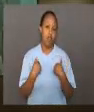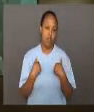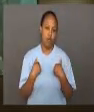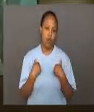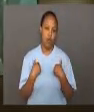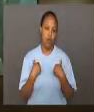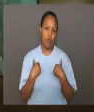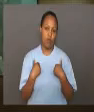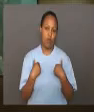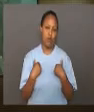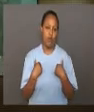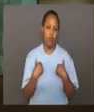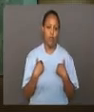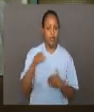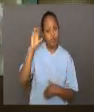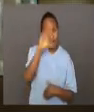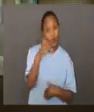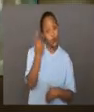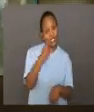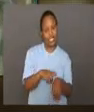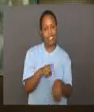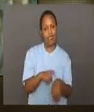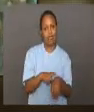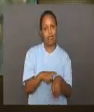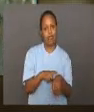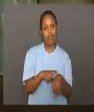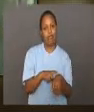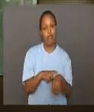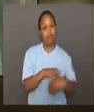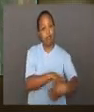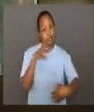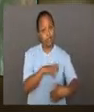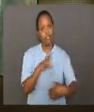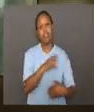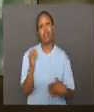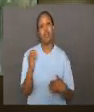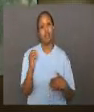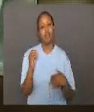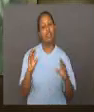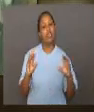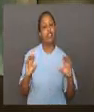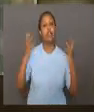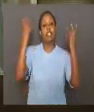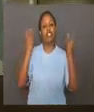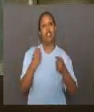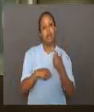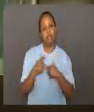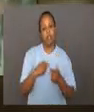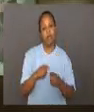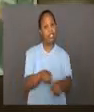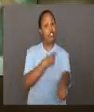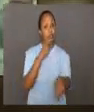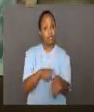some longer-term consequences. The force usually involves violence and